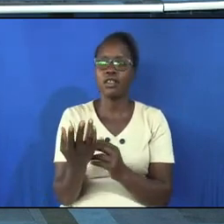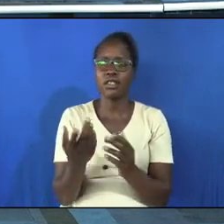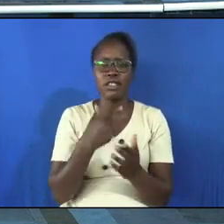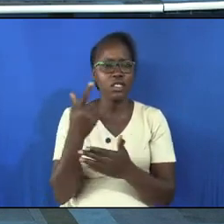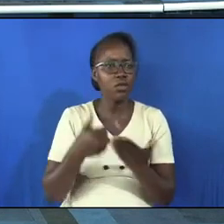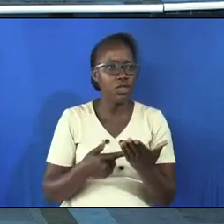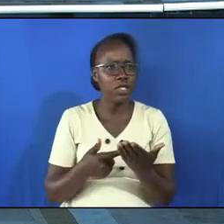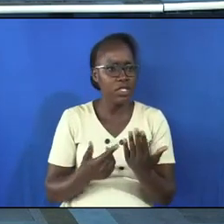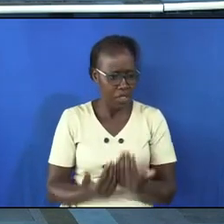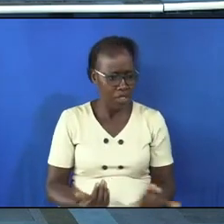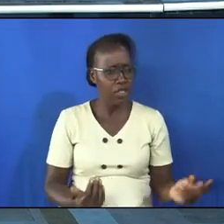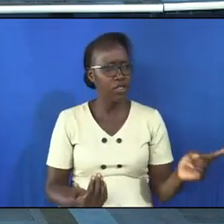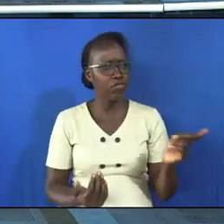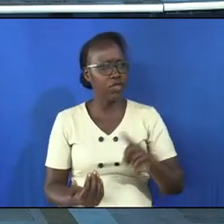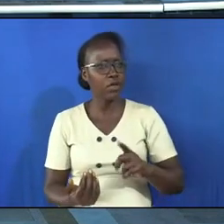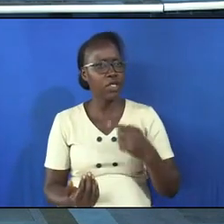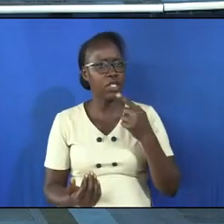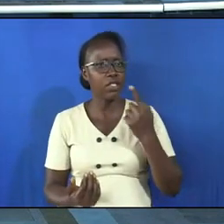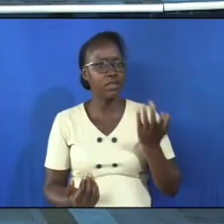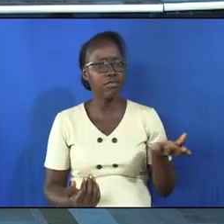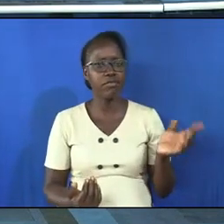it says. What does it say?